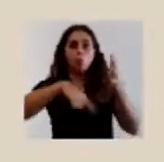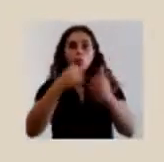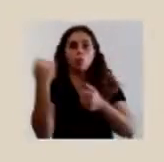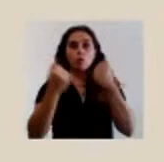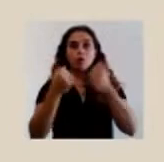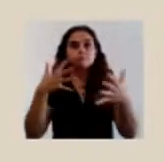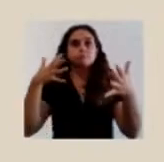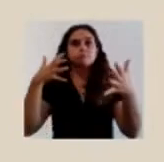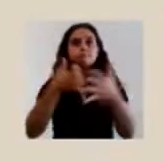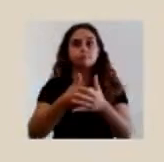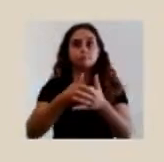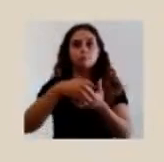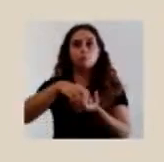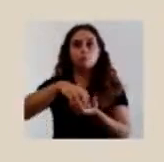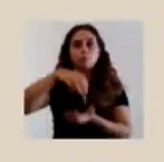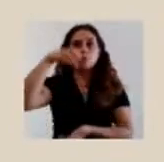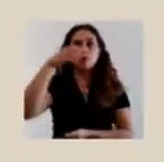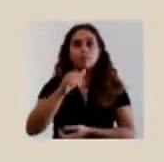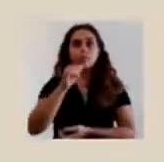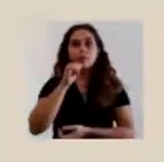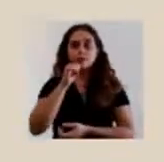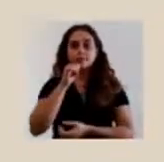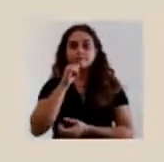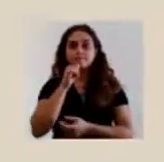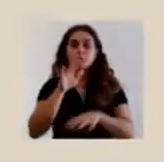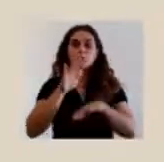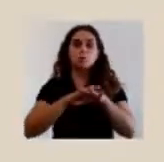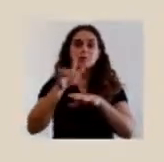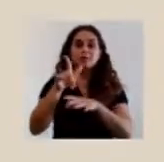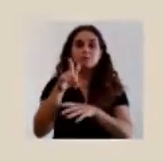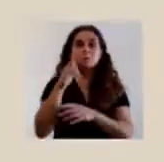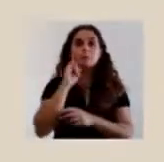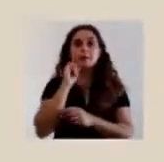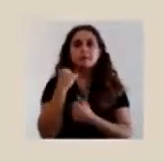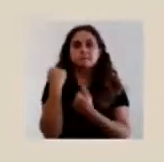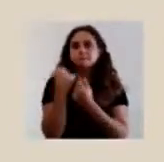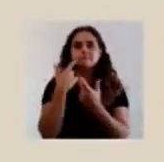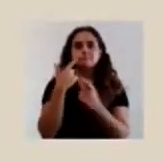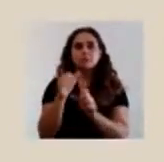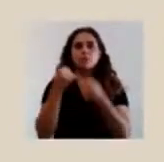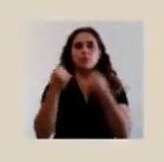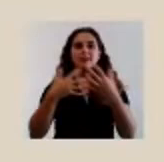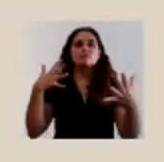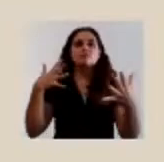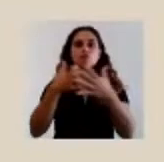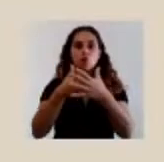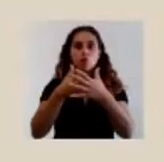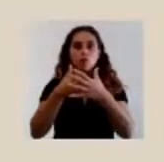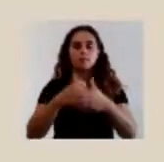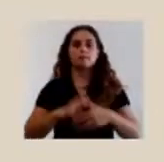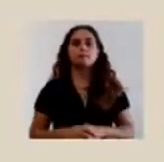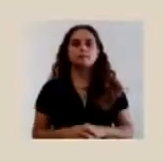hits a pool of water and hydroplanes, causing the father to lose control of the vehicle and crash.